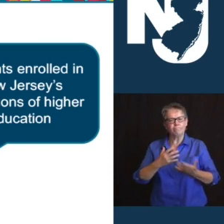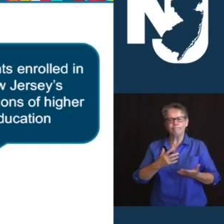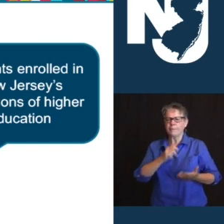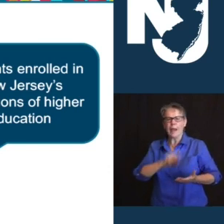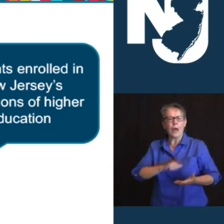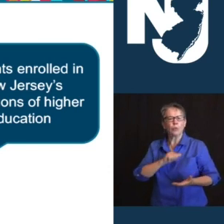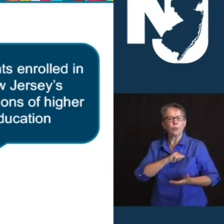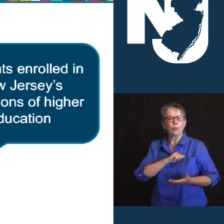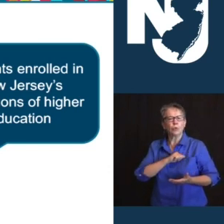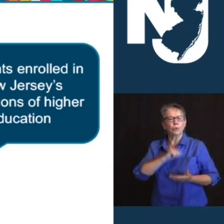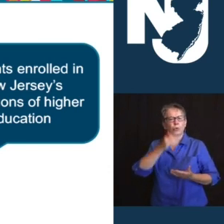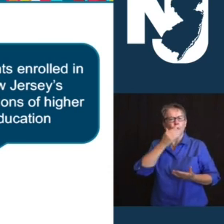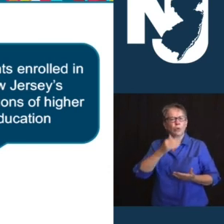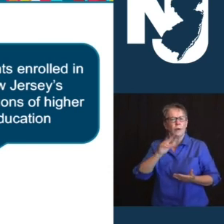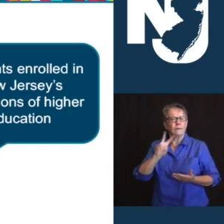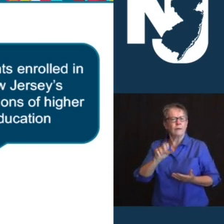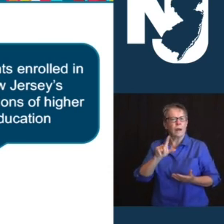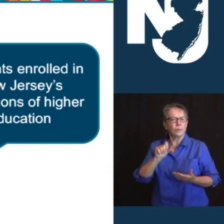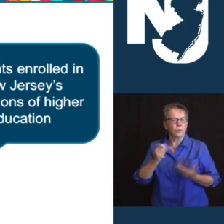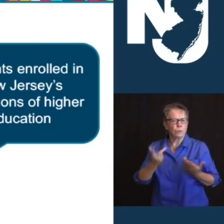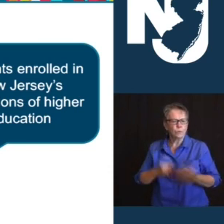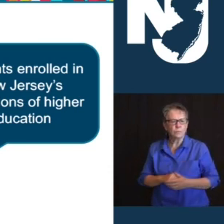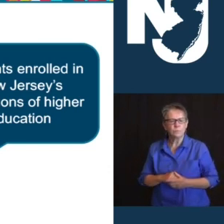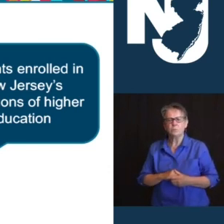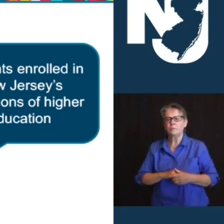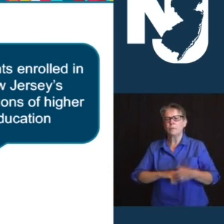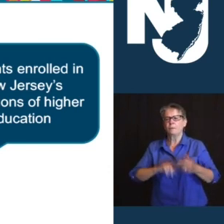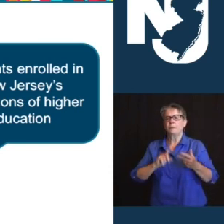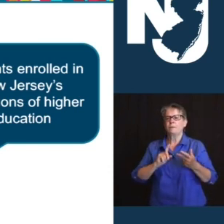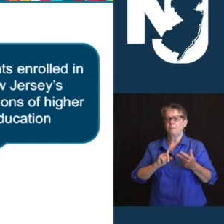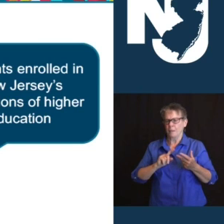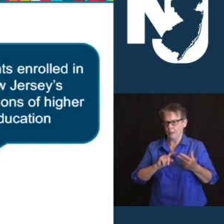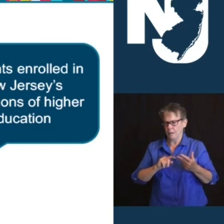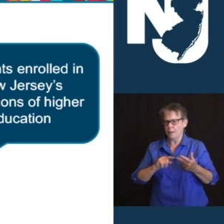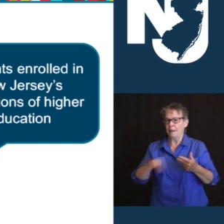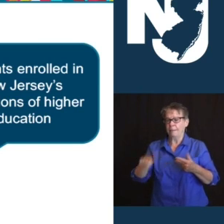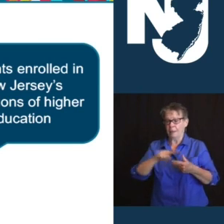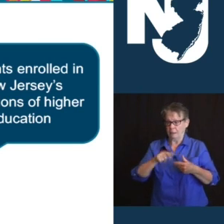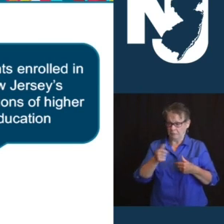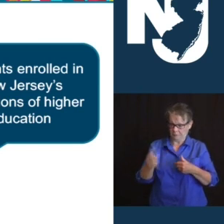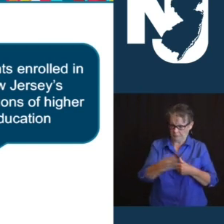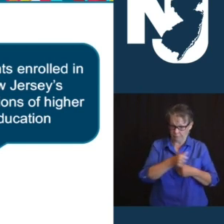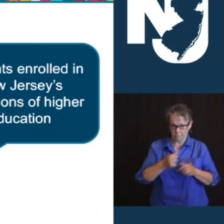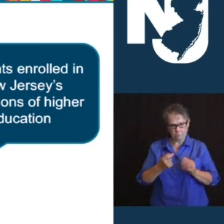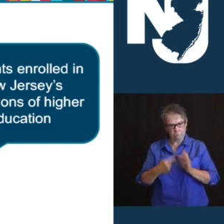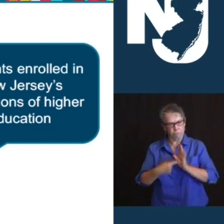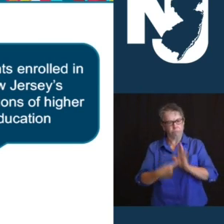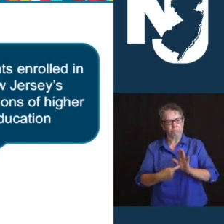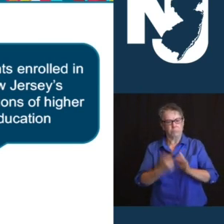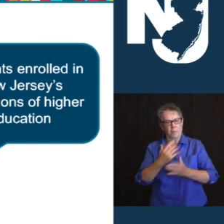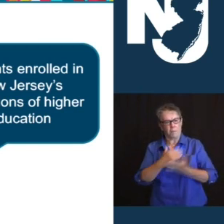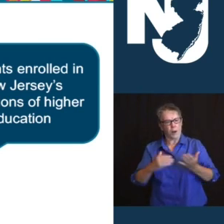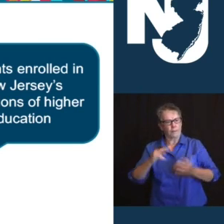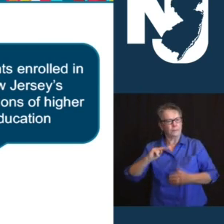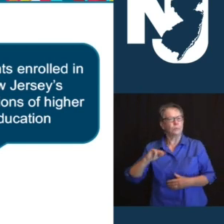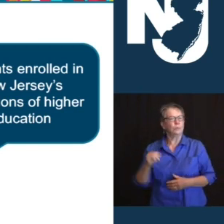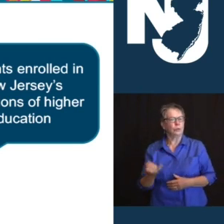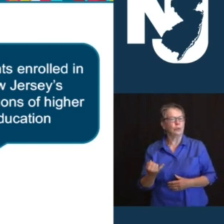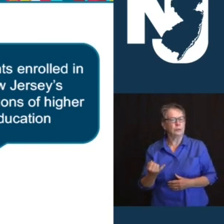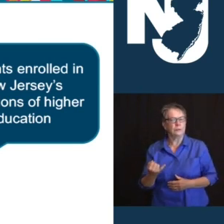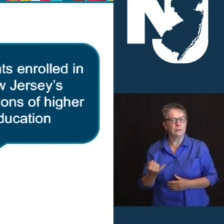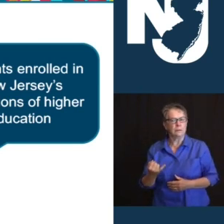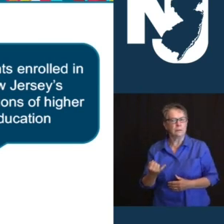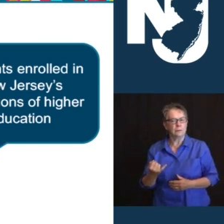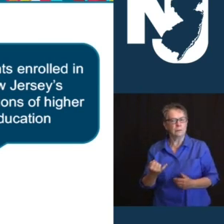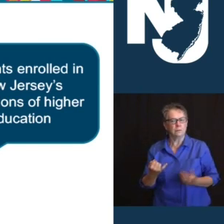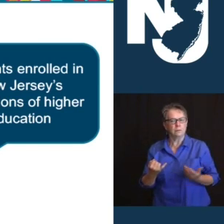populations of New Jersey, often working within the communities in which they live. The Rutgers School of Public